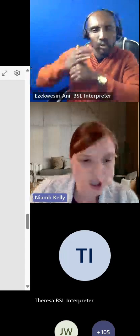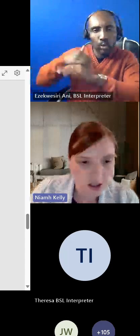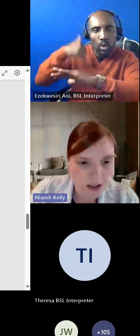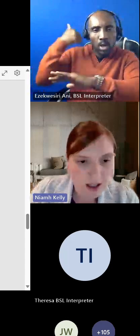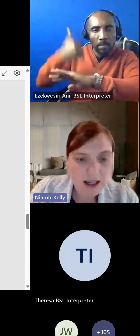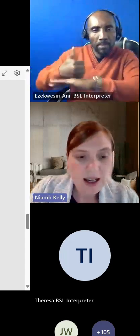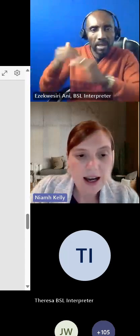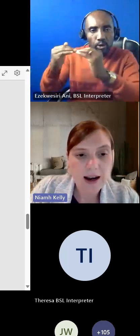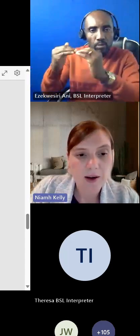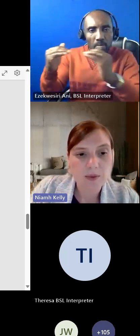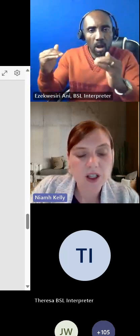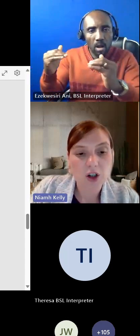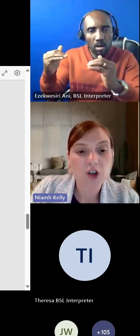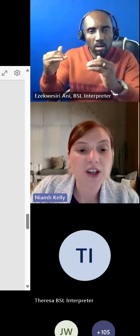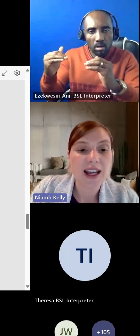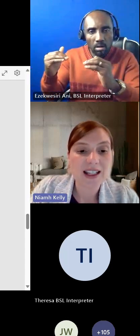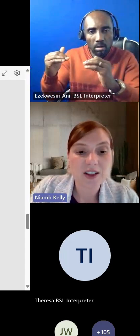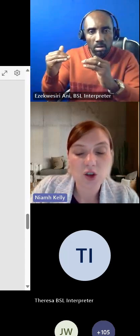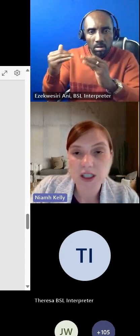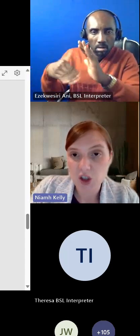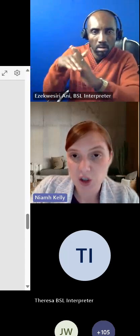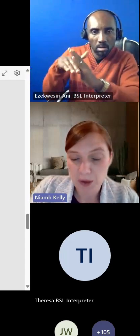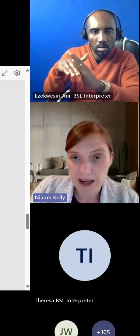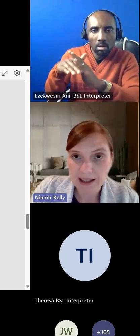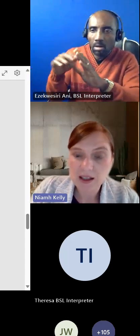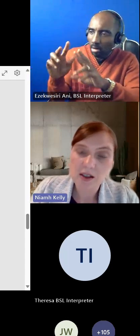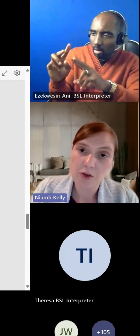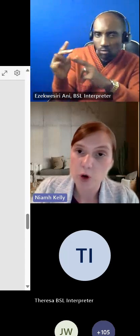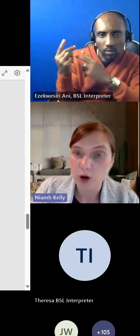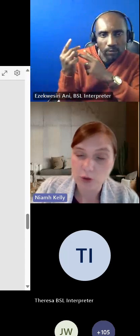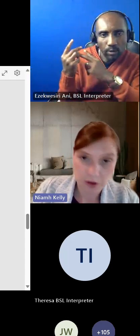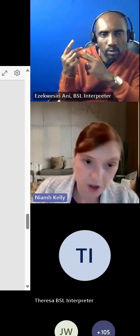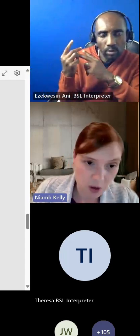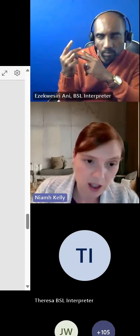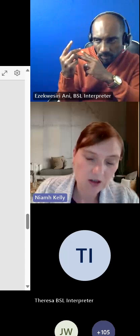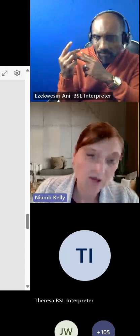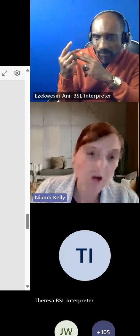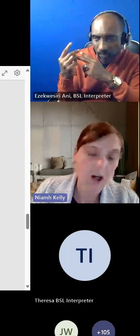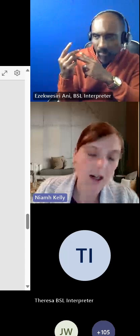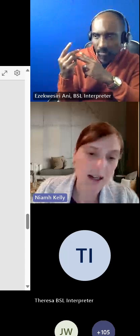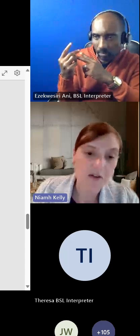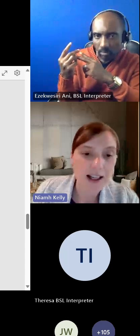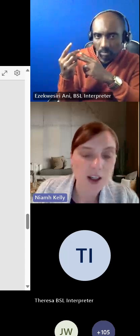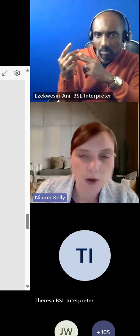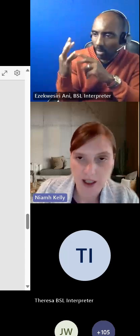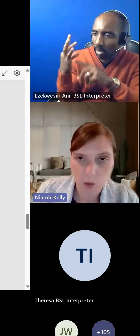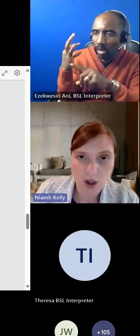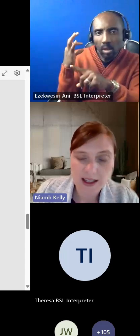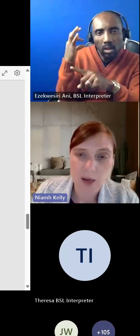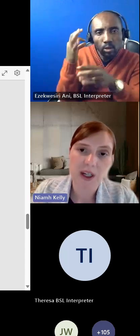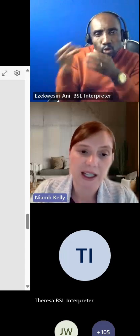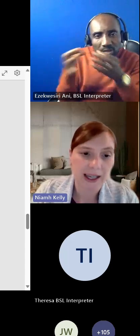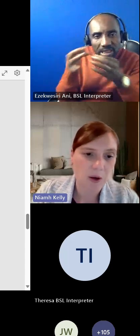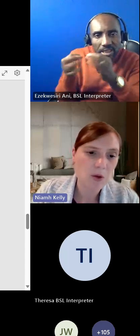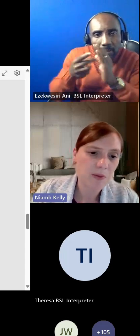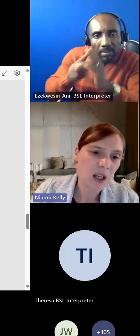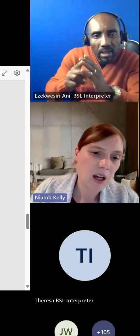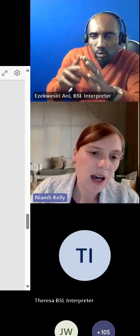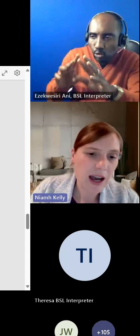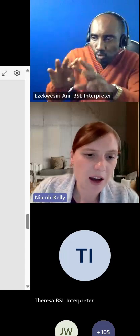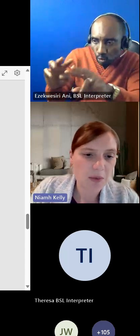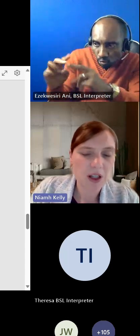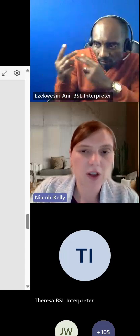6 divisions. You're creating strategic plans for reviewing, for evaluating what's happening